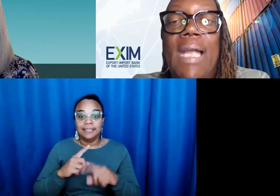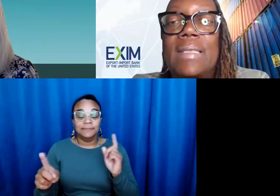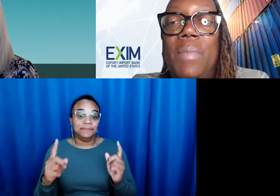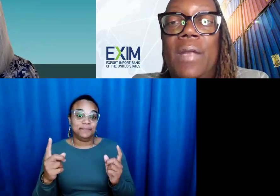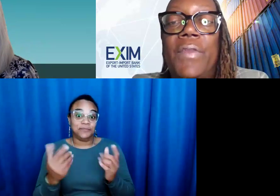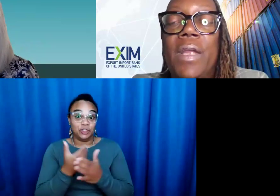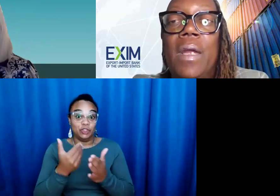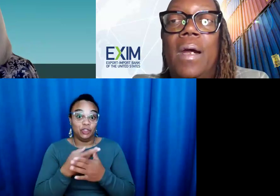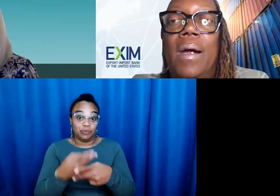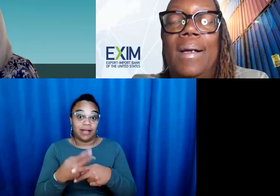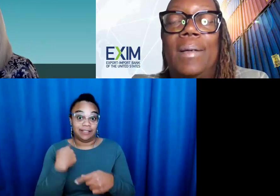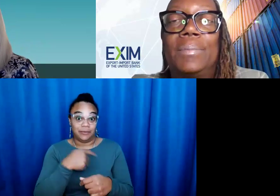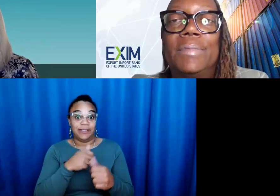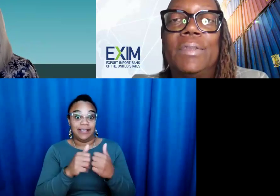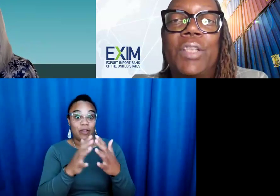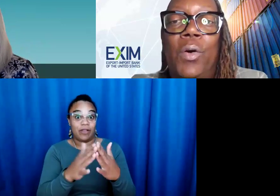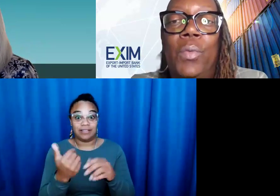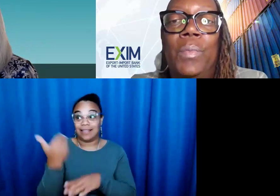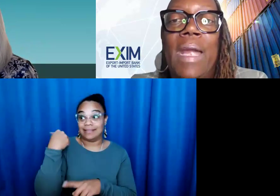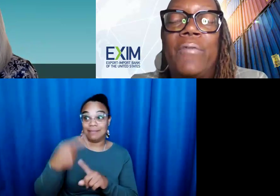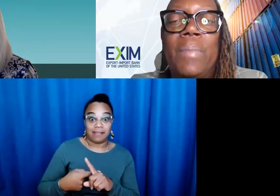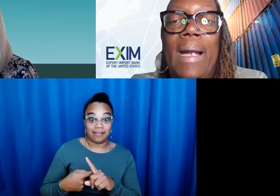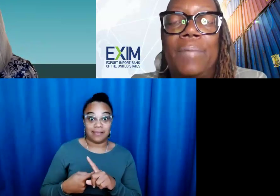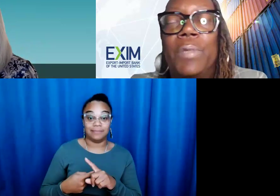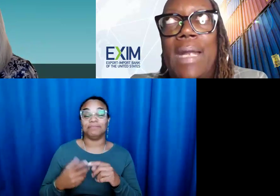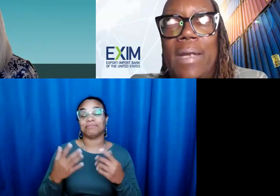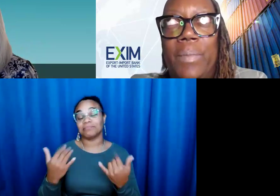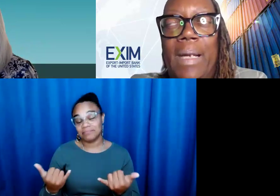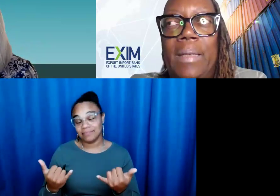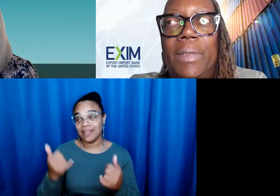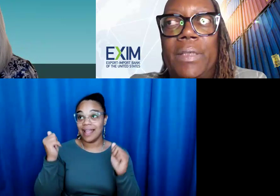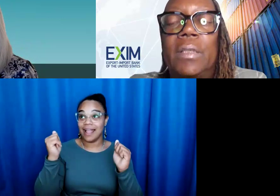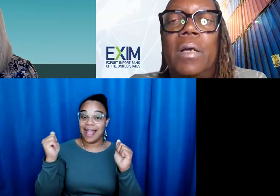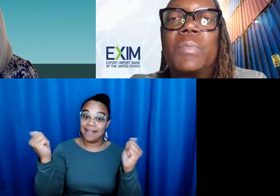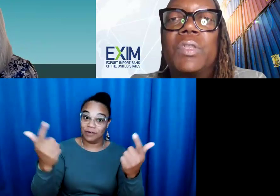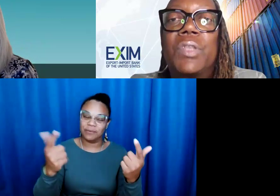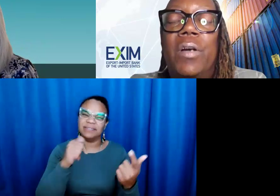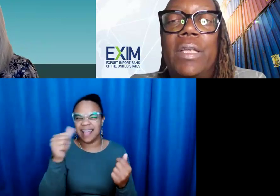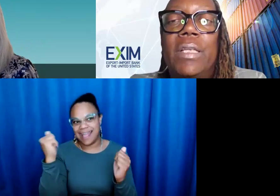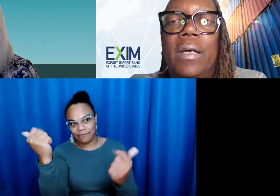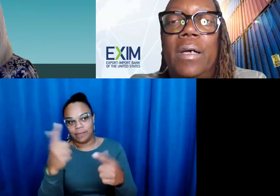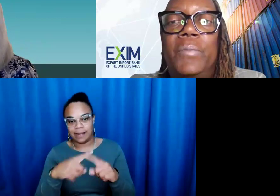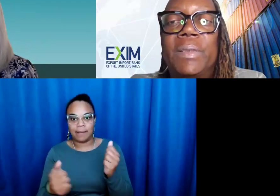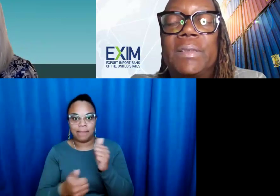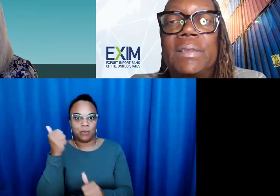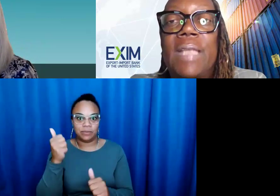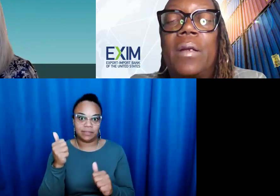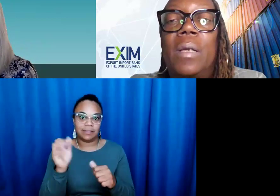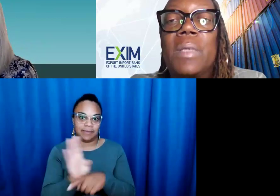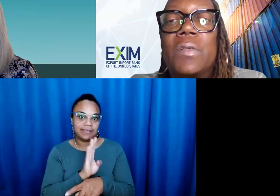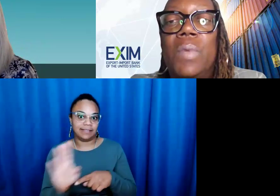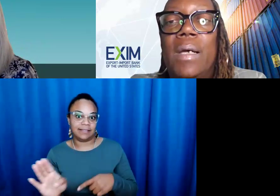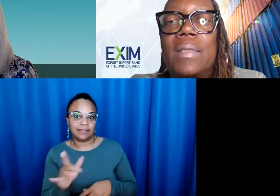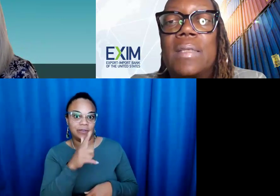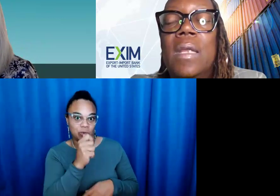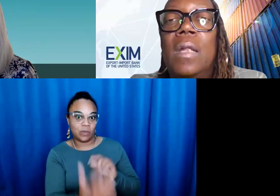launched last month, you know, everybody, well, not everybody, but a large majority of businesses that are